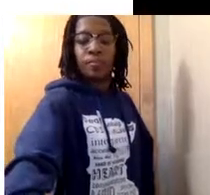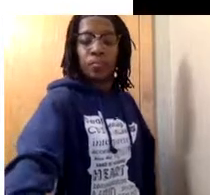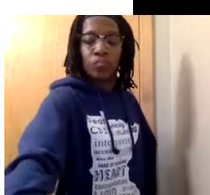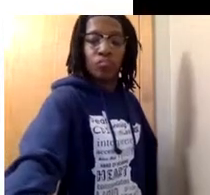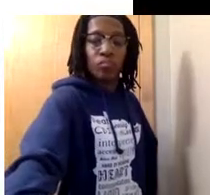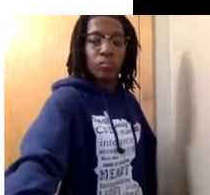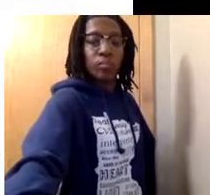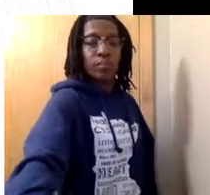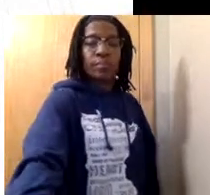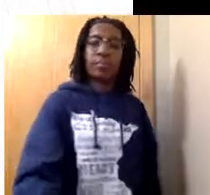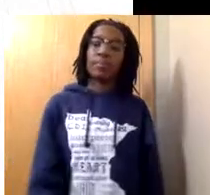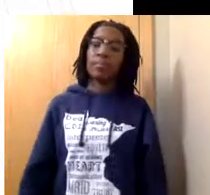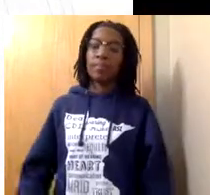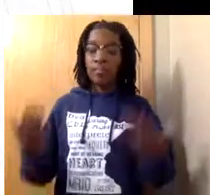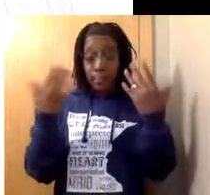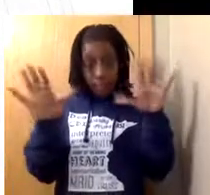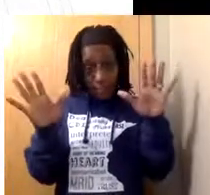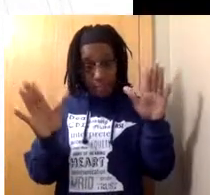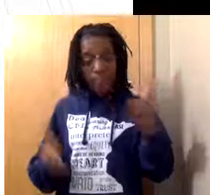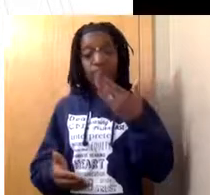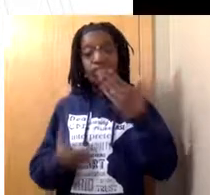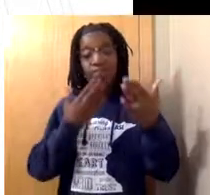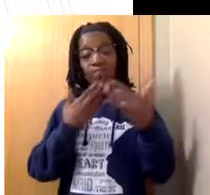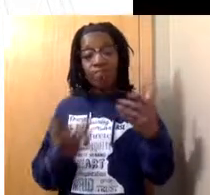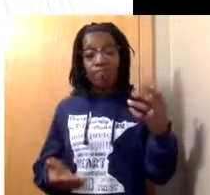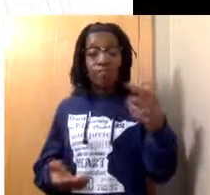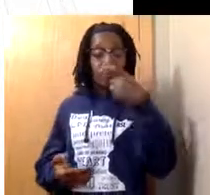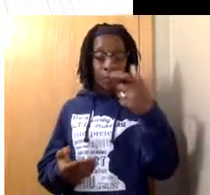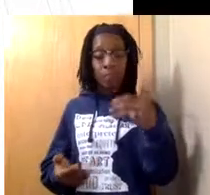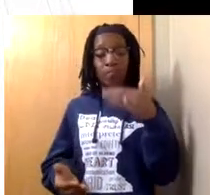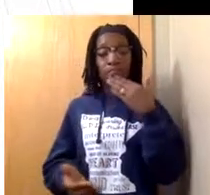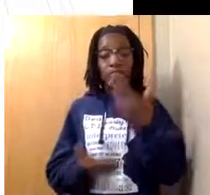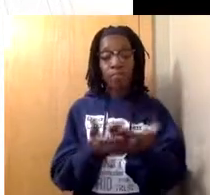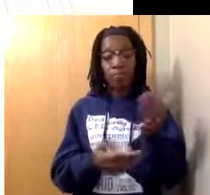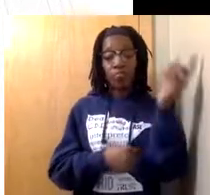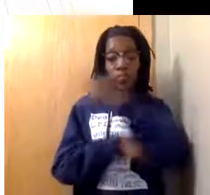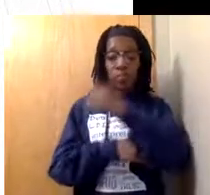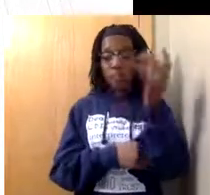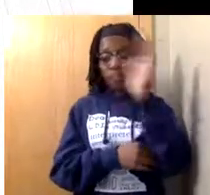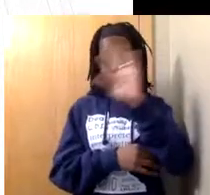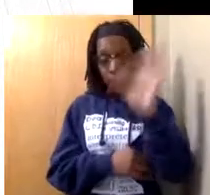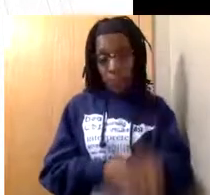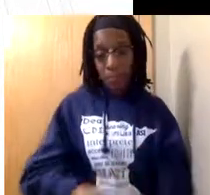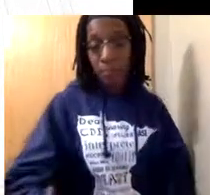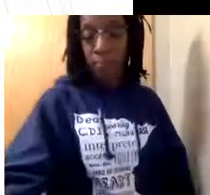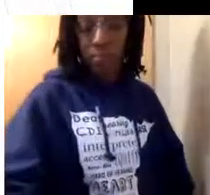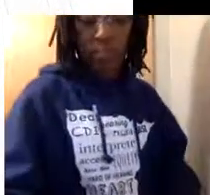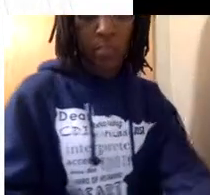And that's the end of my presentation. Thank you for watching. Have a good day. Goodbye.